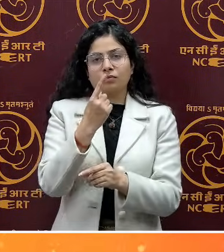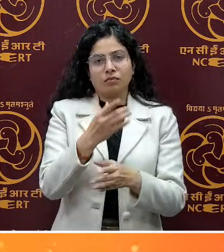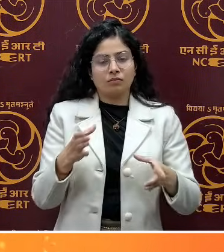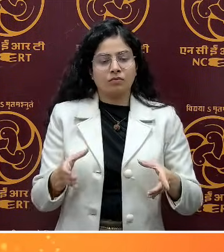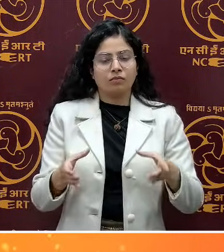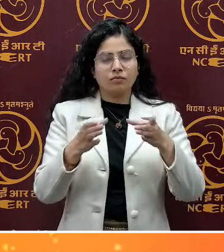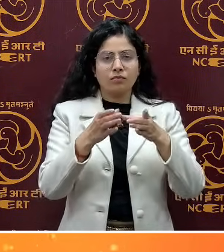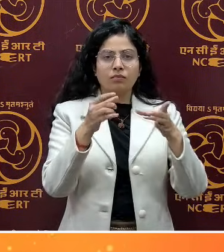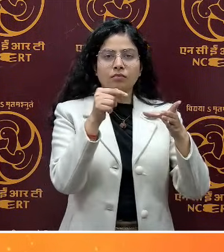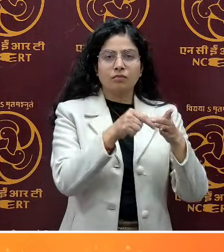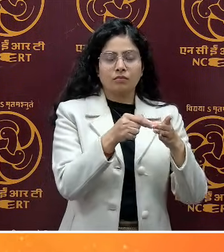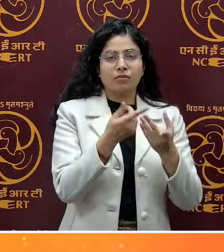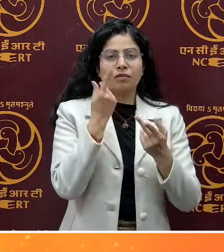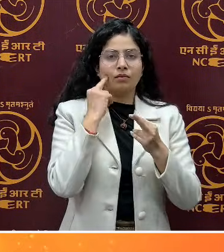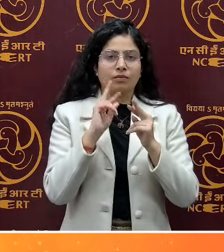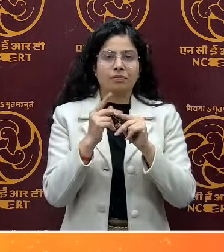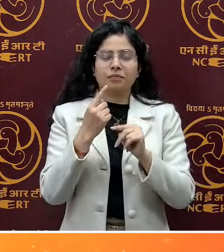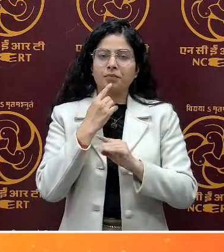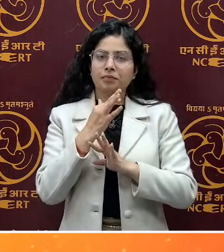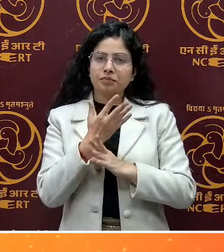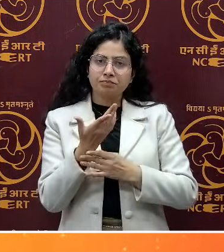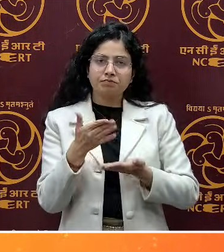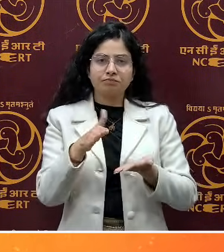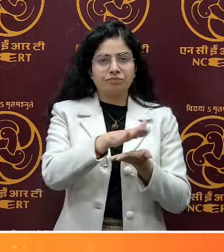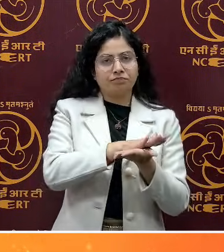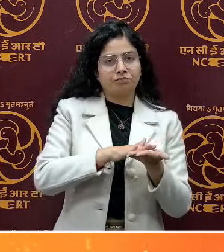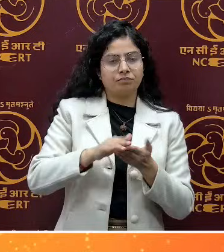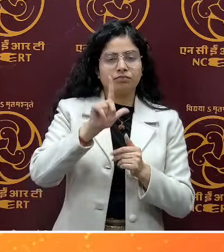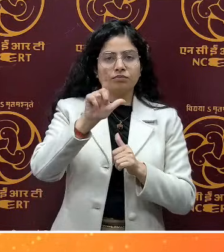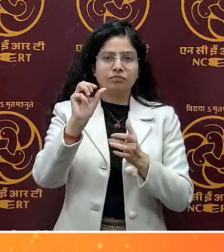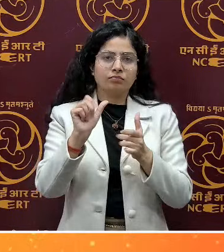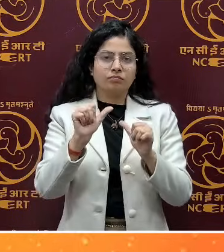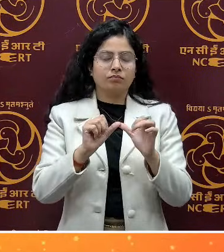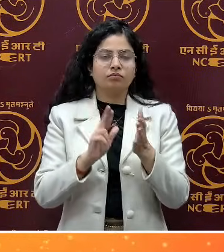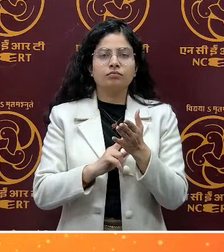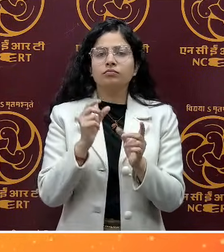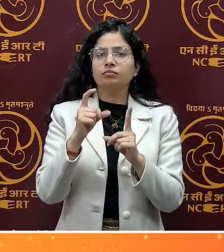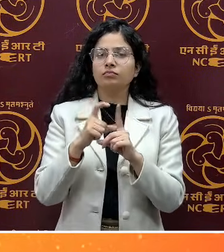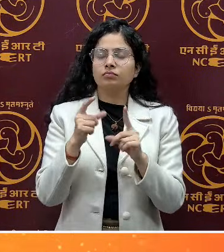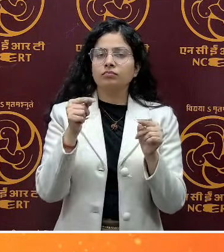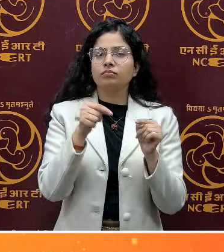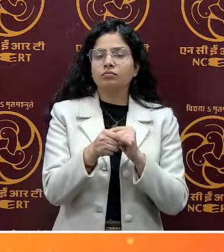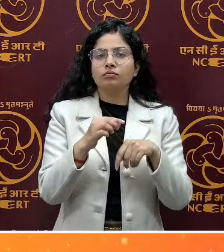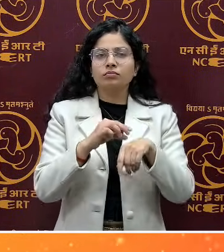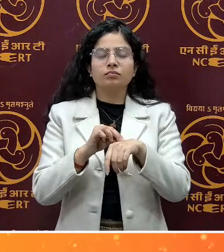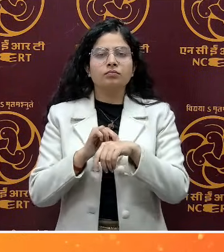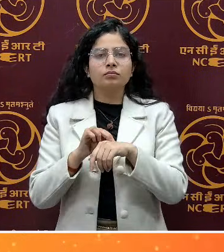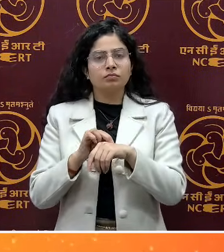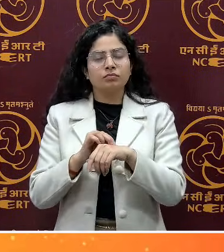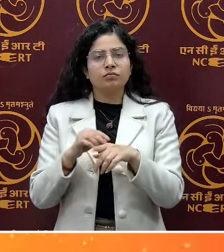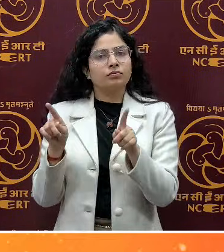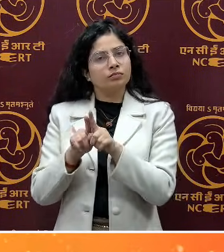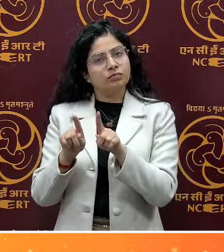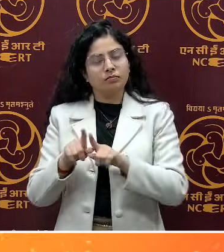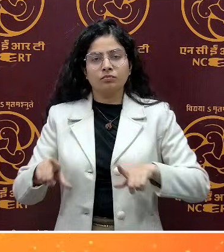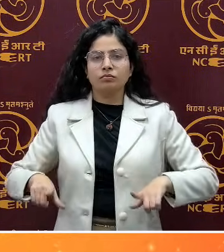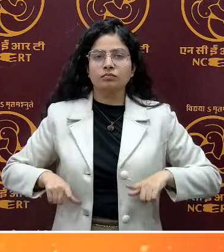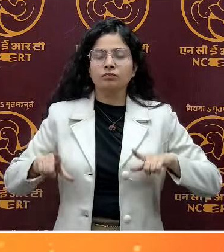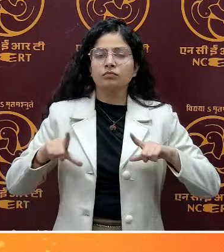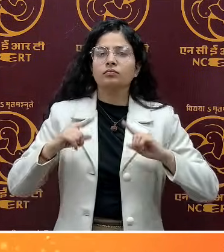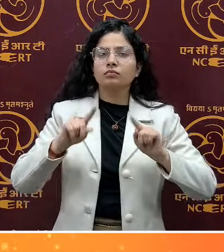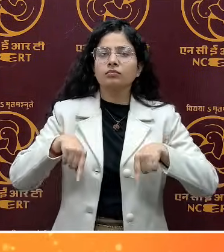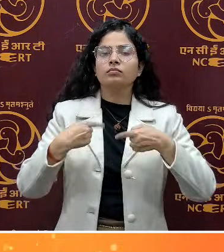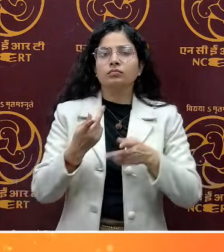habitat. Now if I talk about land, so over land, right, humans are also living. Then we